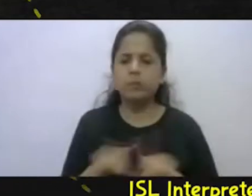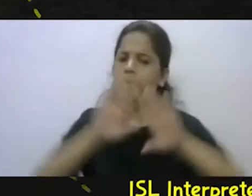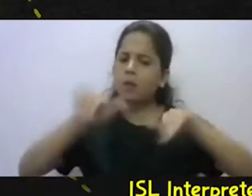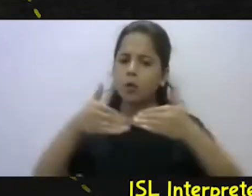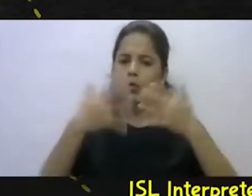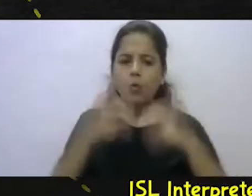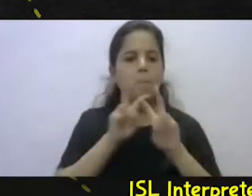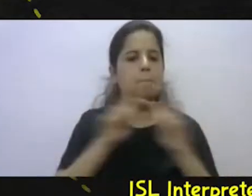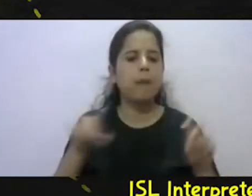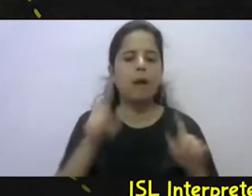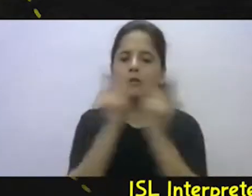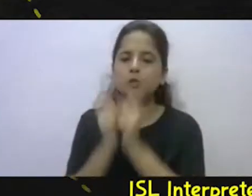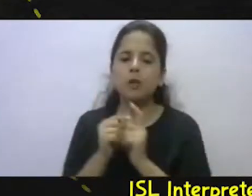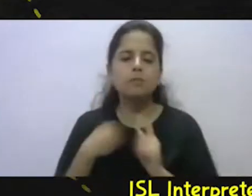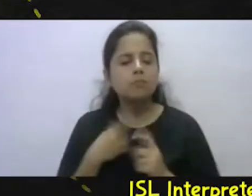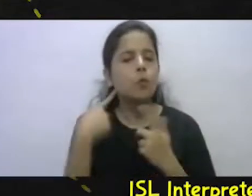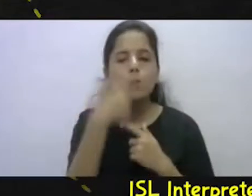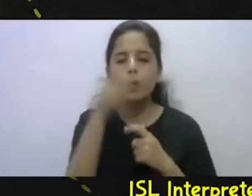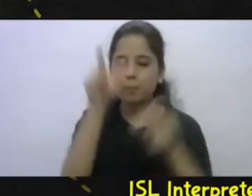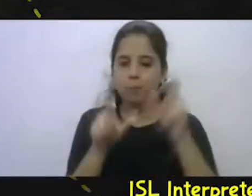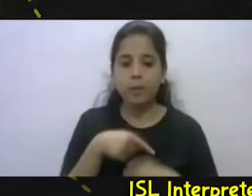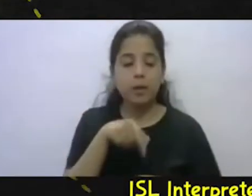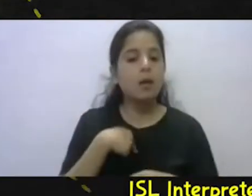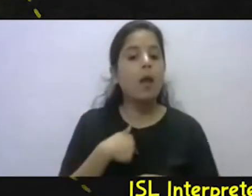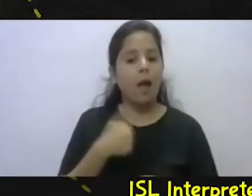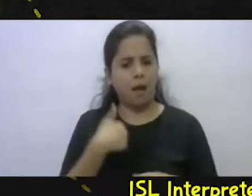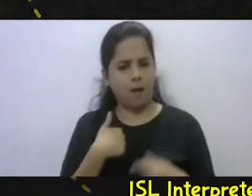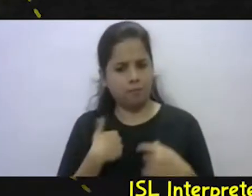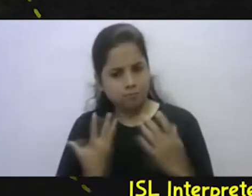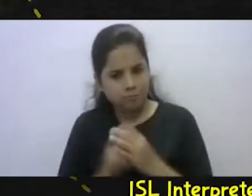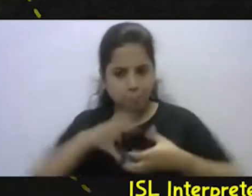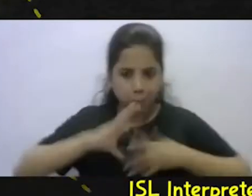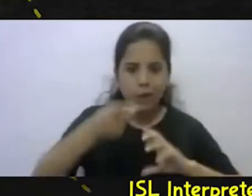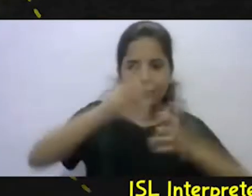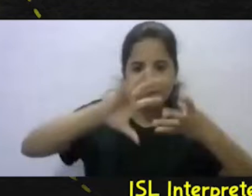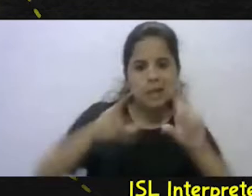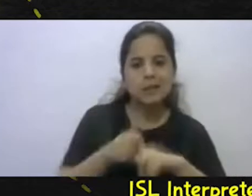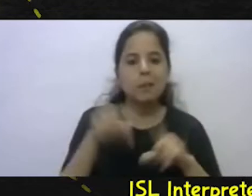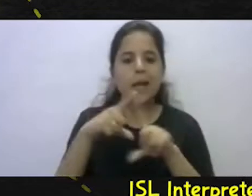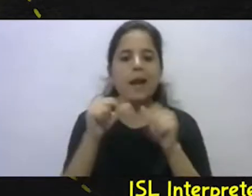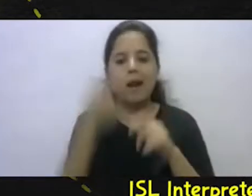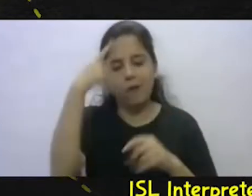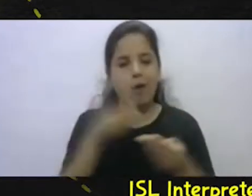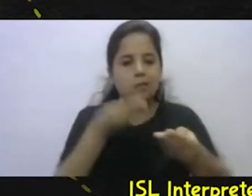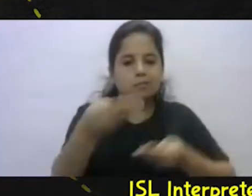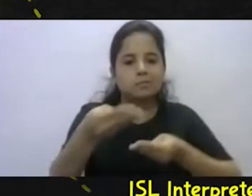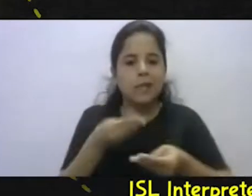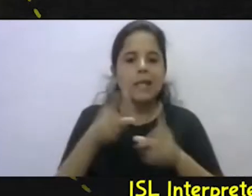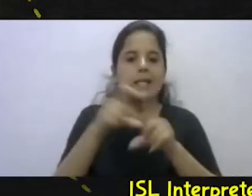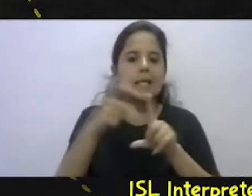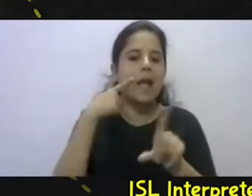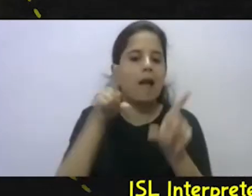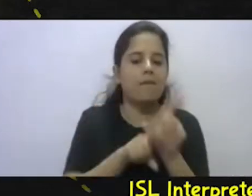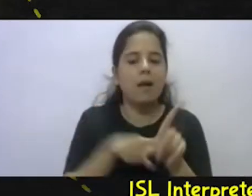the panel a little bit, very, very briefly. It's called Hum Bane Tum Bane Data Ek Duje Ke Liye, Communities DIY Data.